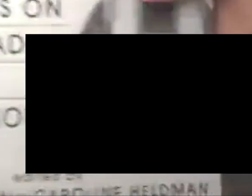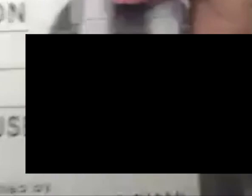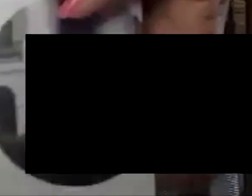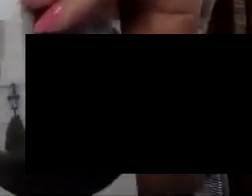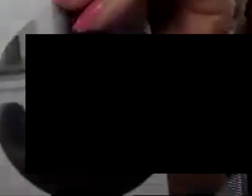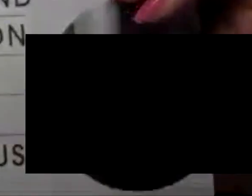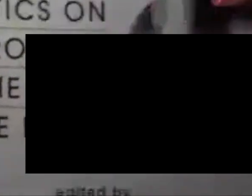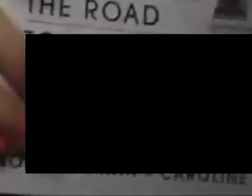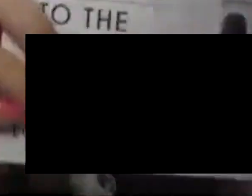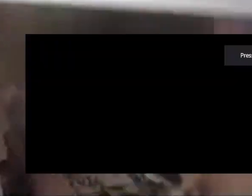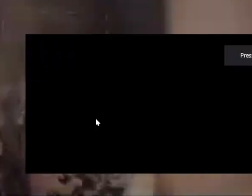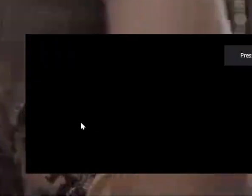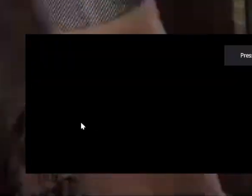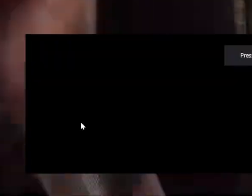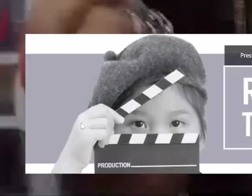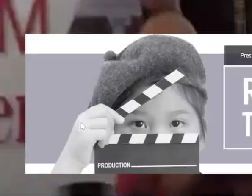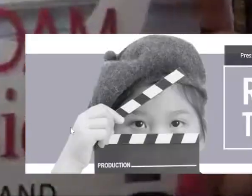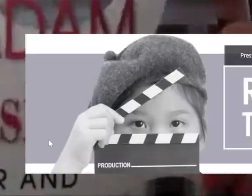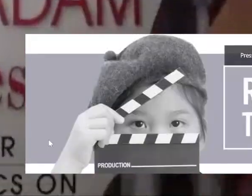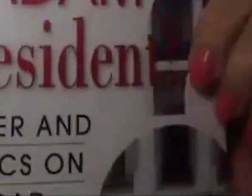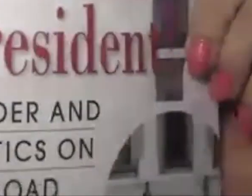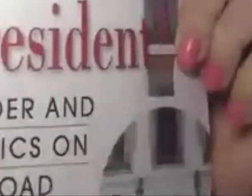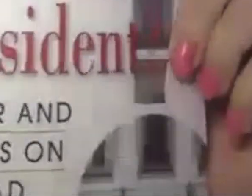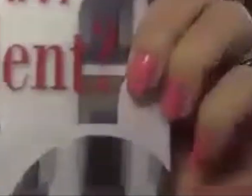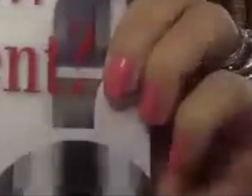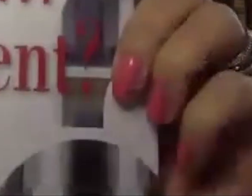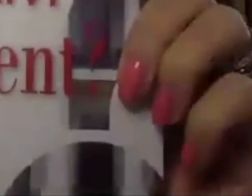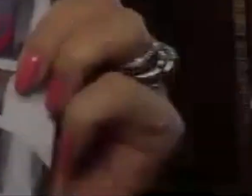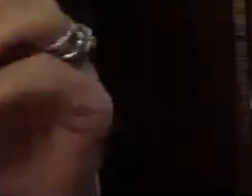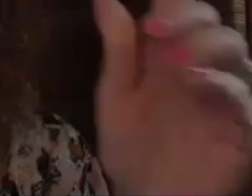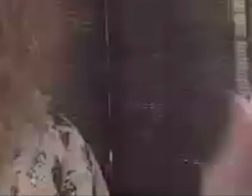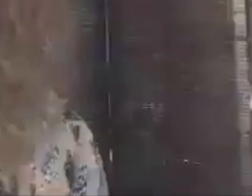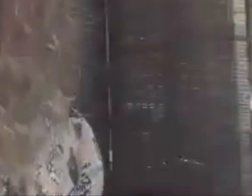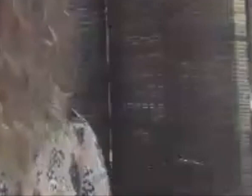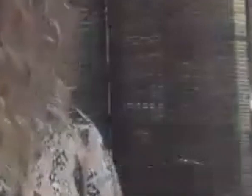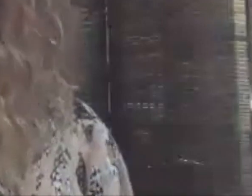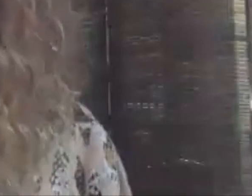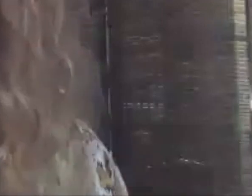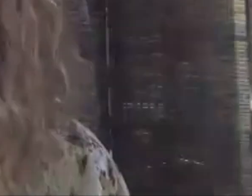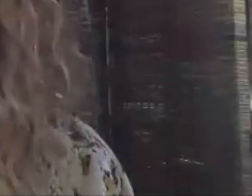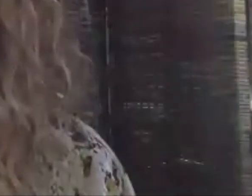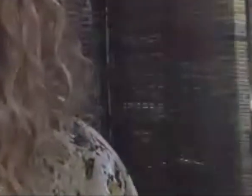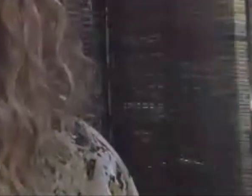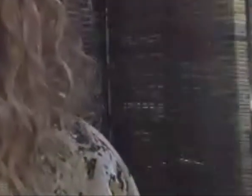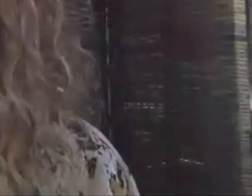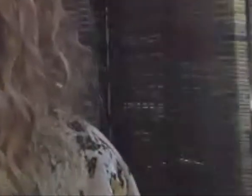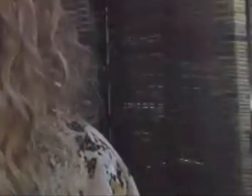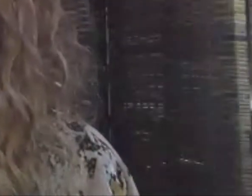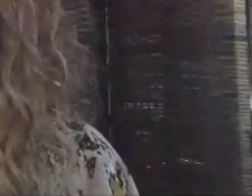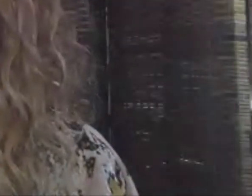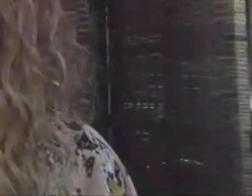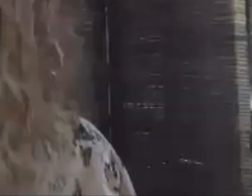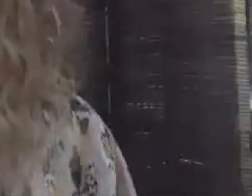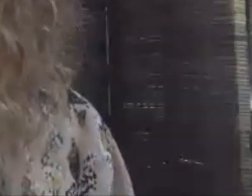She is, I don't know if you can see my screen, an award-winning author. She is a political commentator for